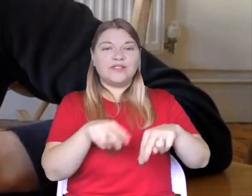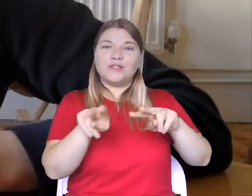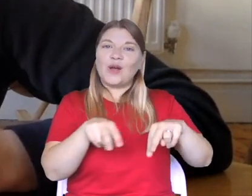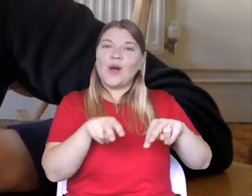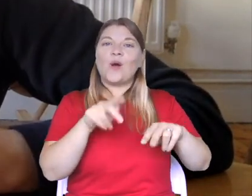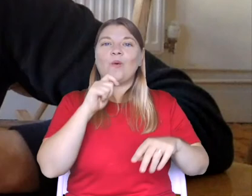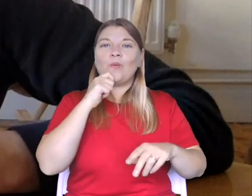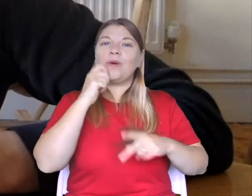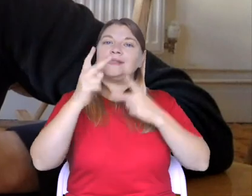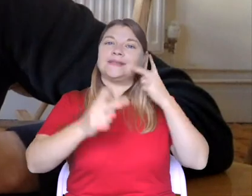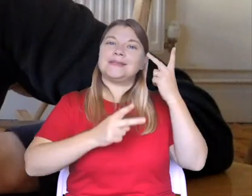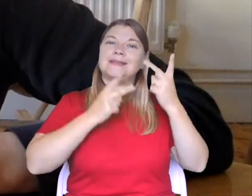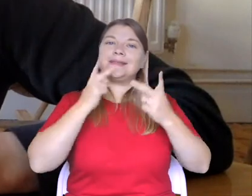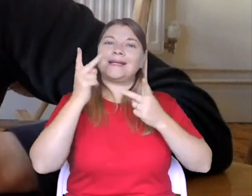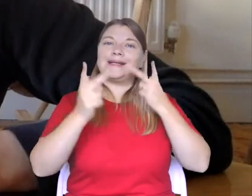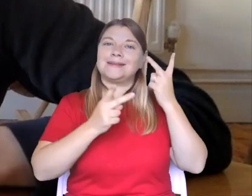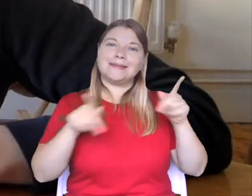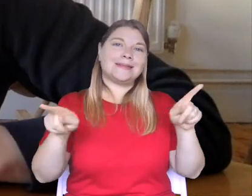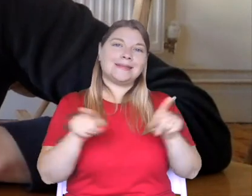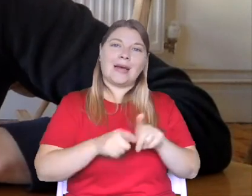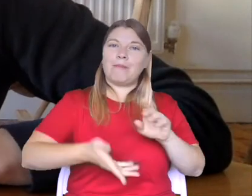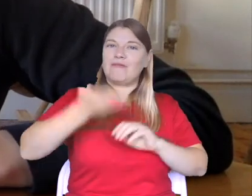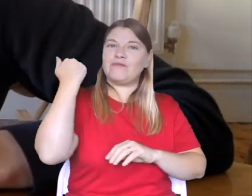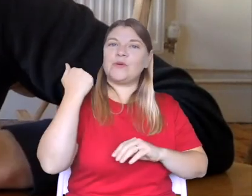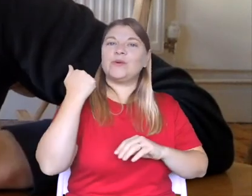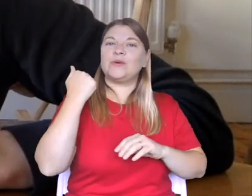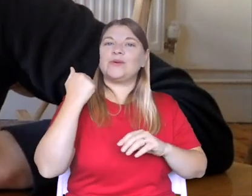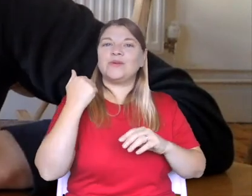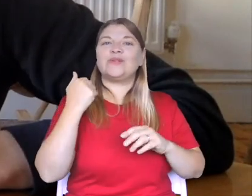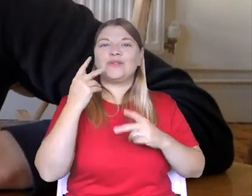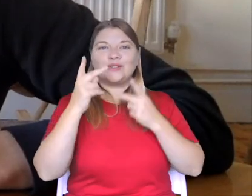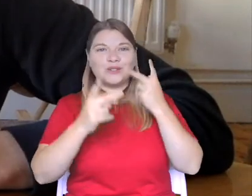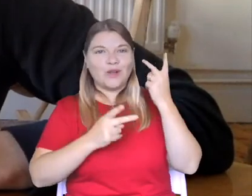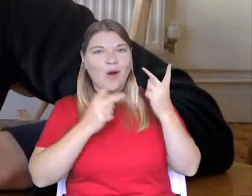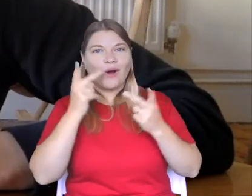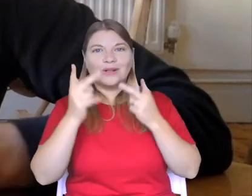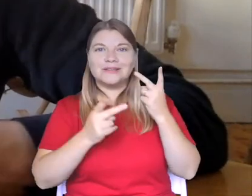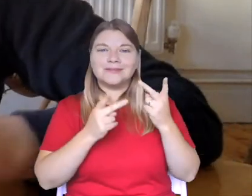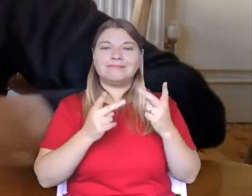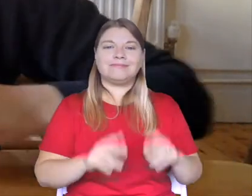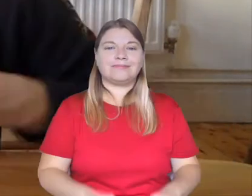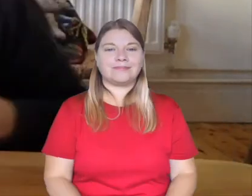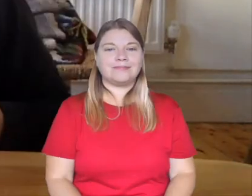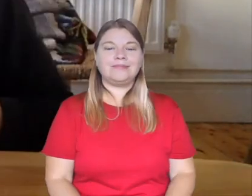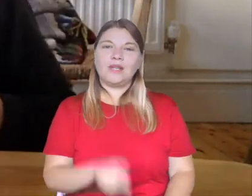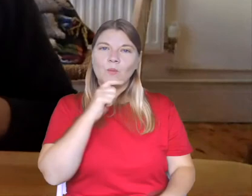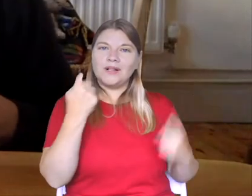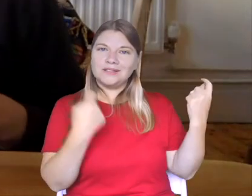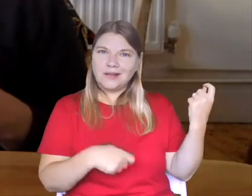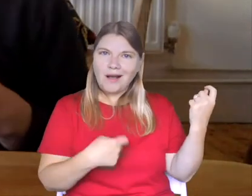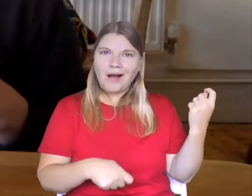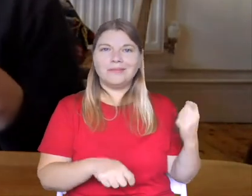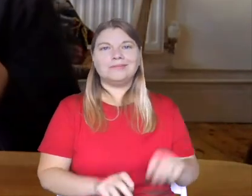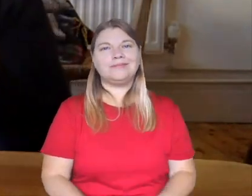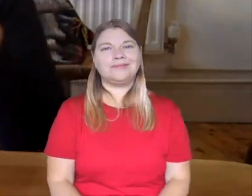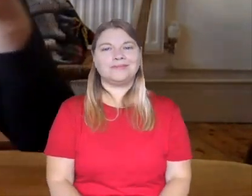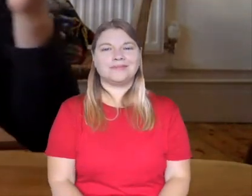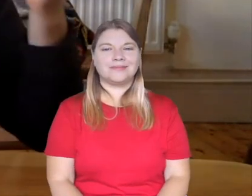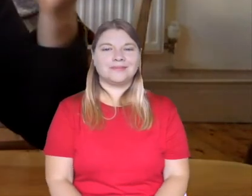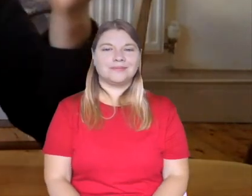got noises, we've got sounds from the things that we found lying around. So I'm gonna get my guitar back. Here it